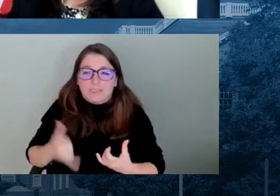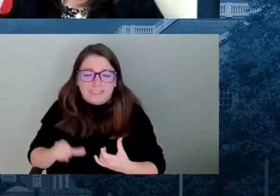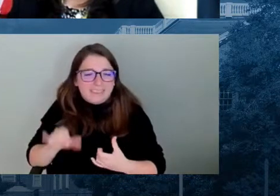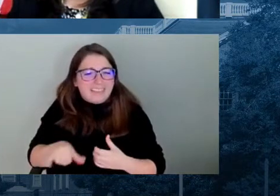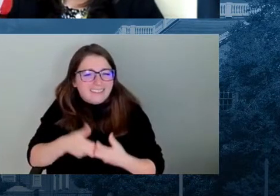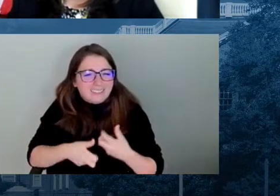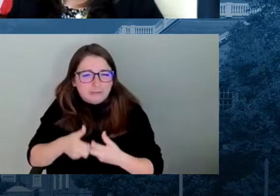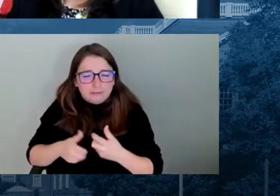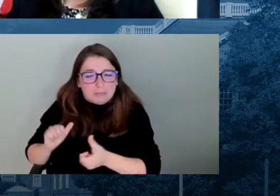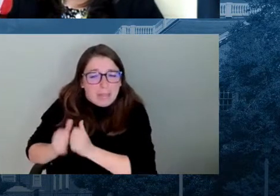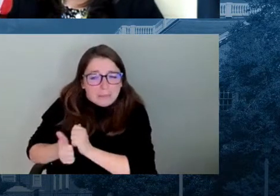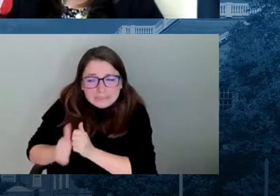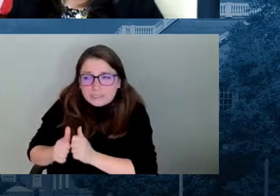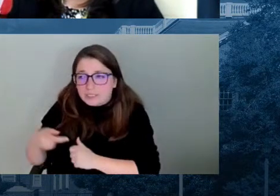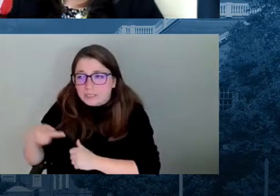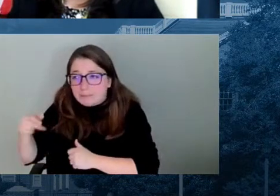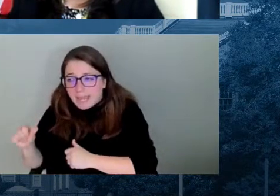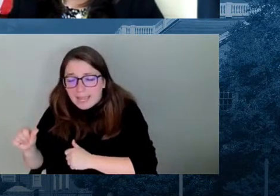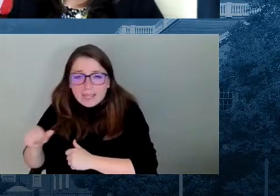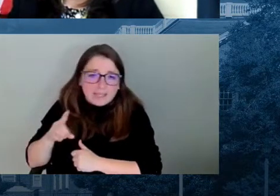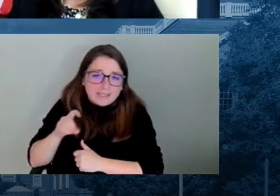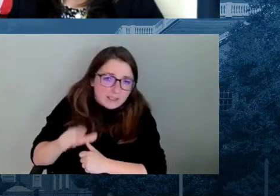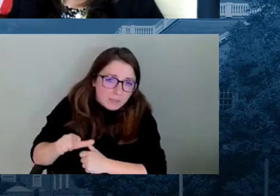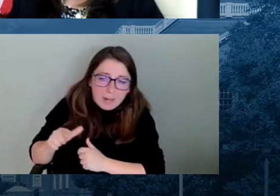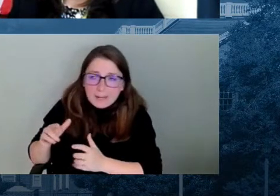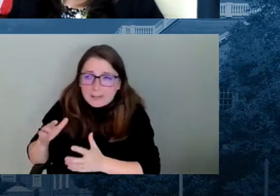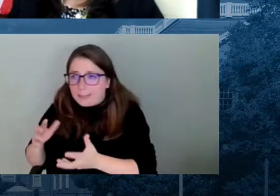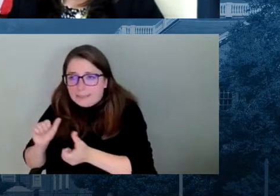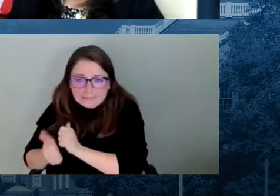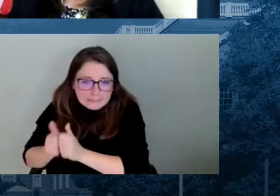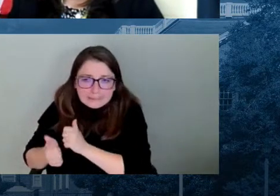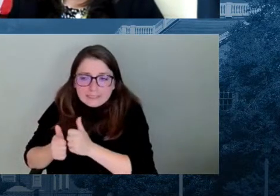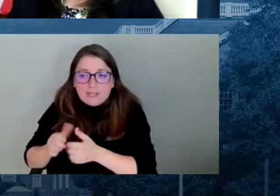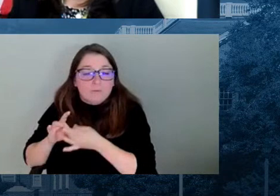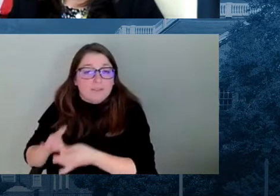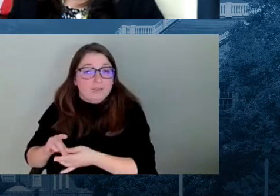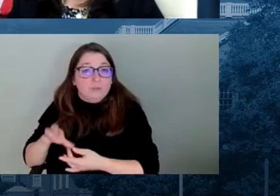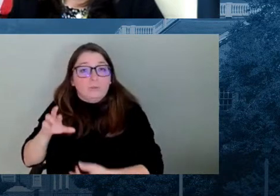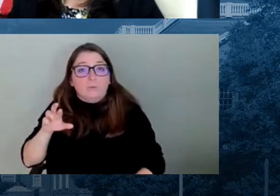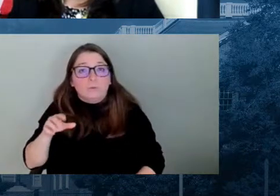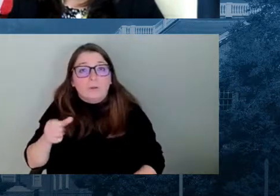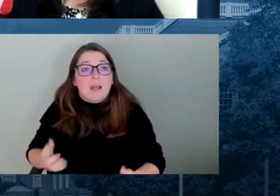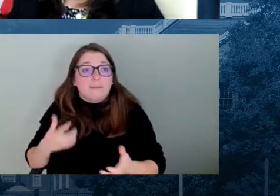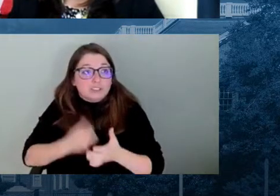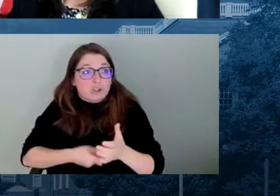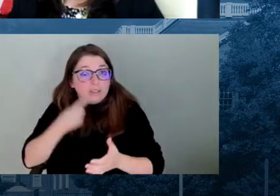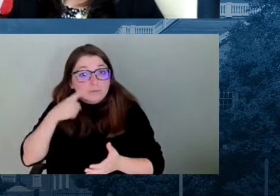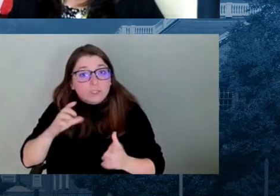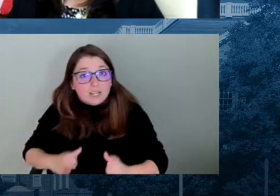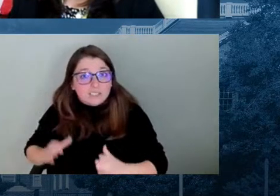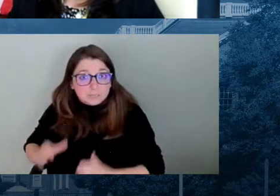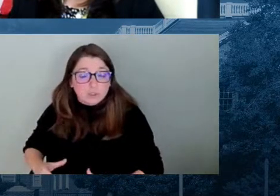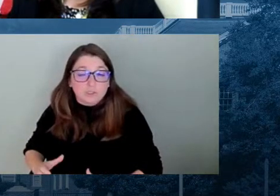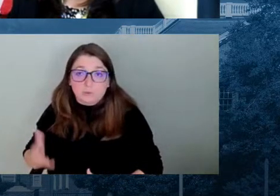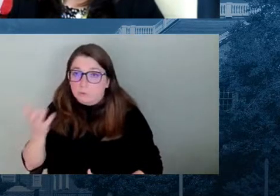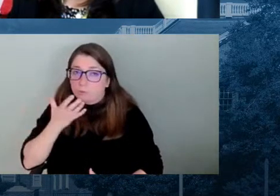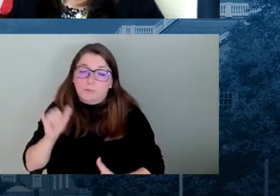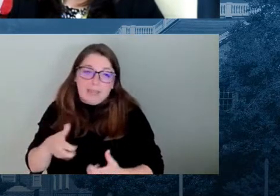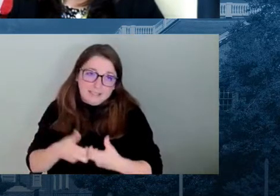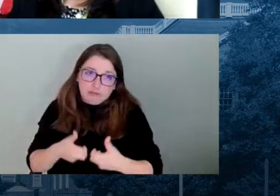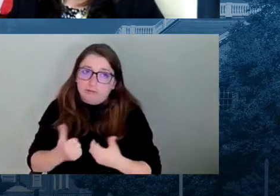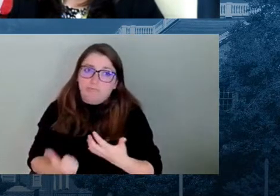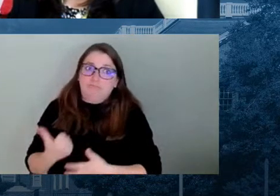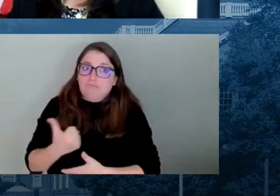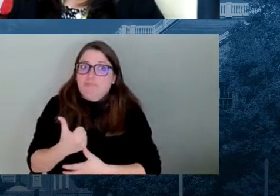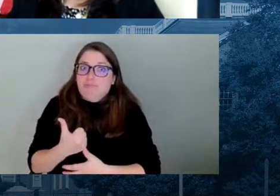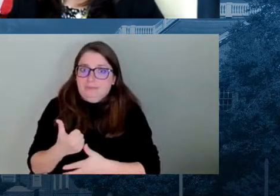among the rates that are charged to customers, has always been kind of right at the top. And we've tried to find